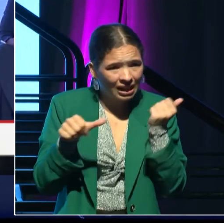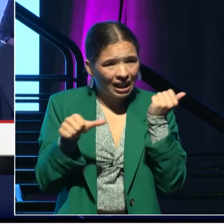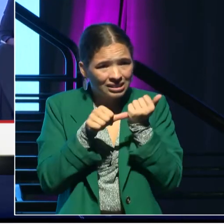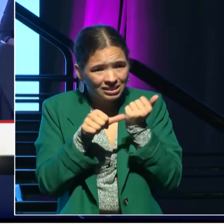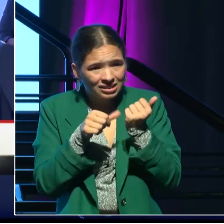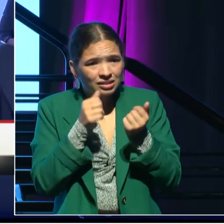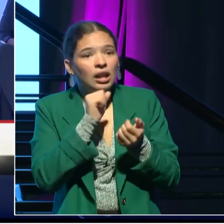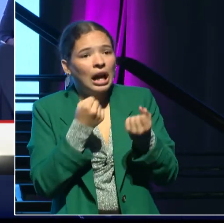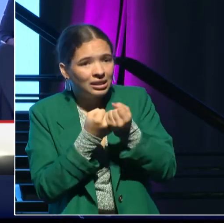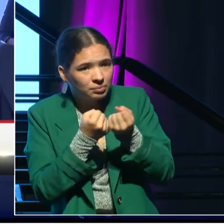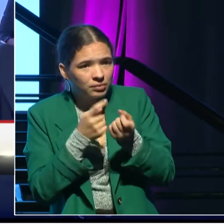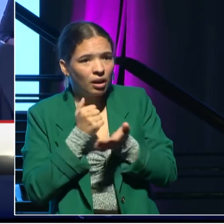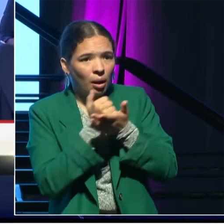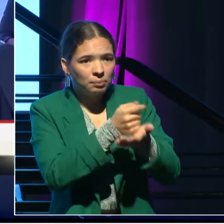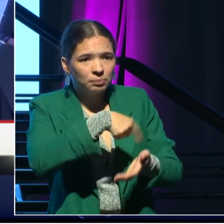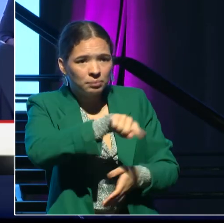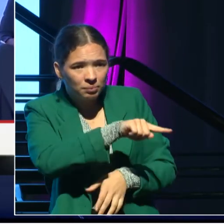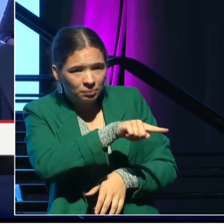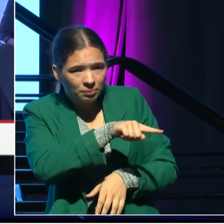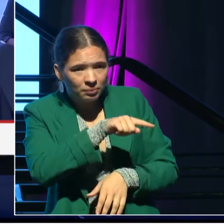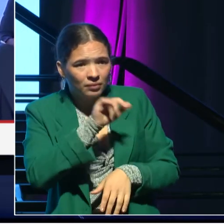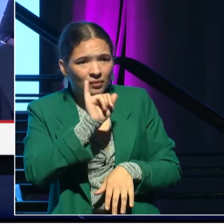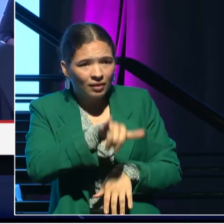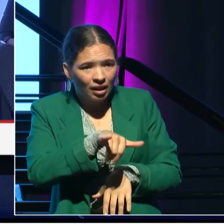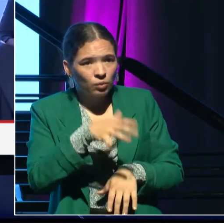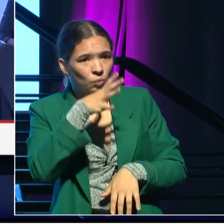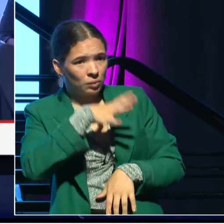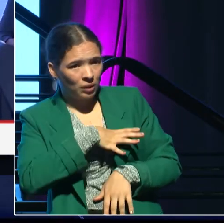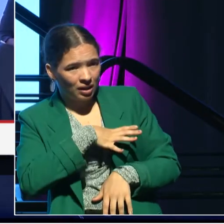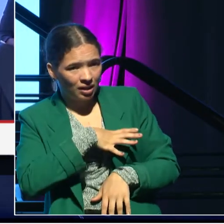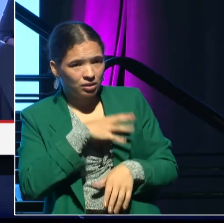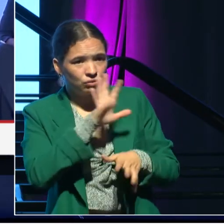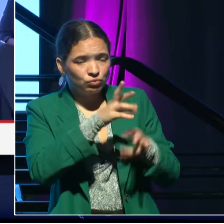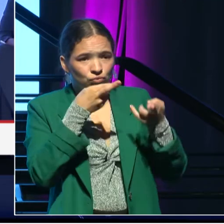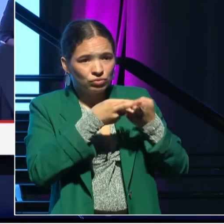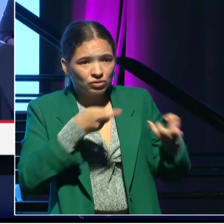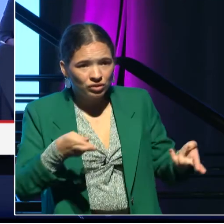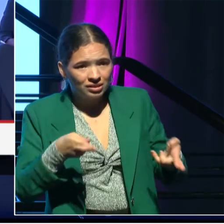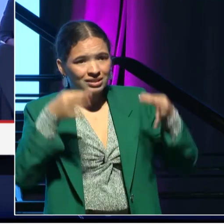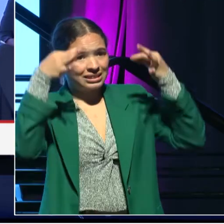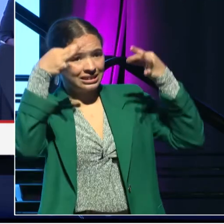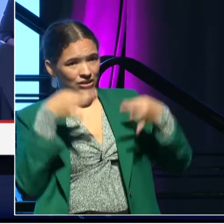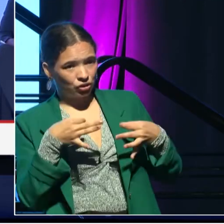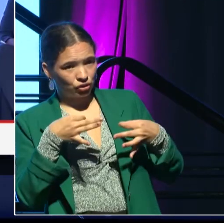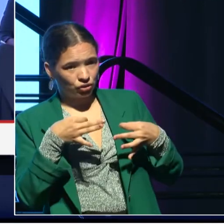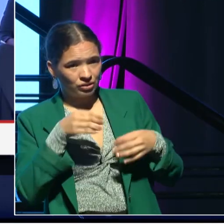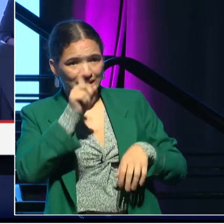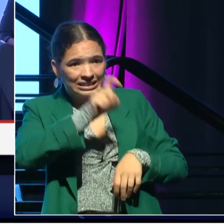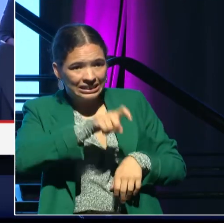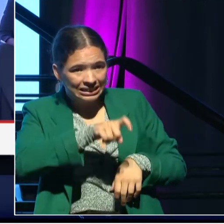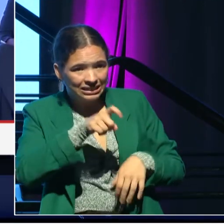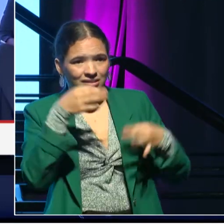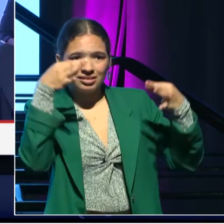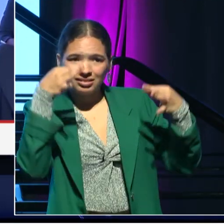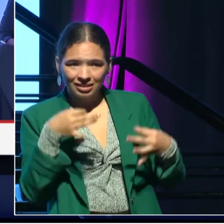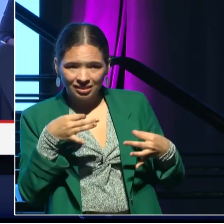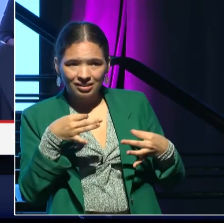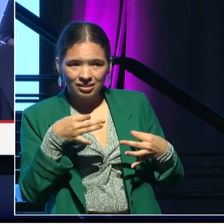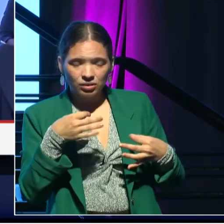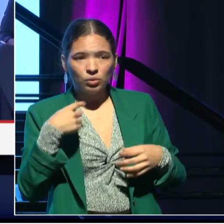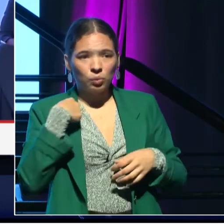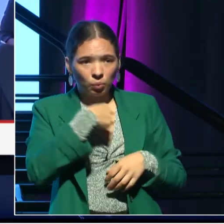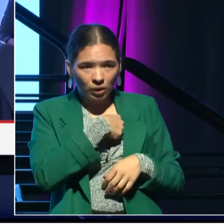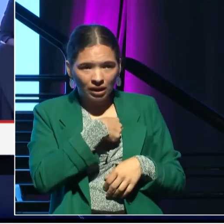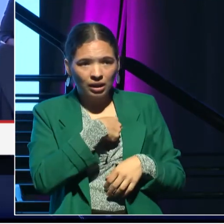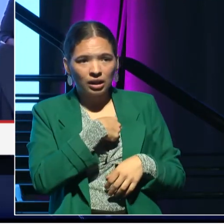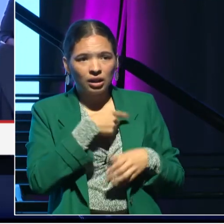amazing, because when you give women the resources to make the decisions that they need to make, we are building